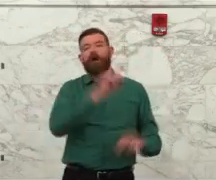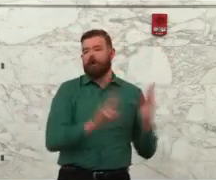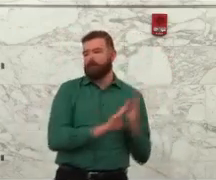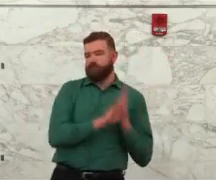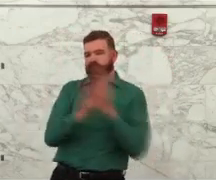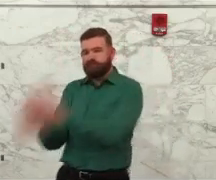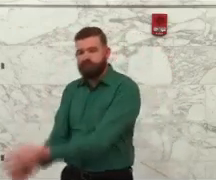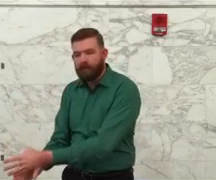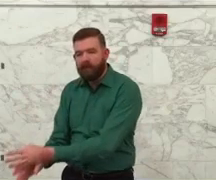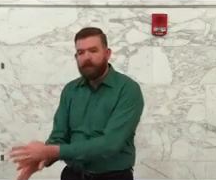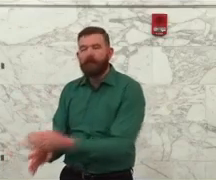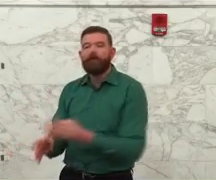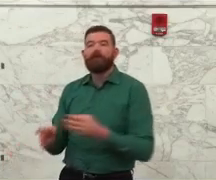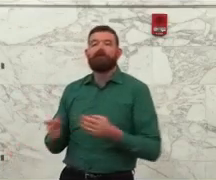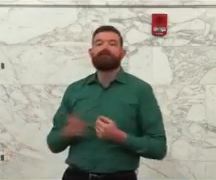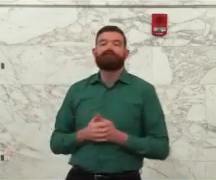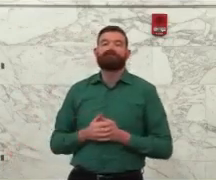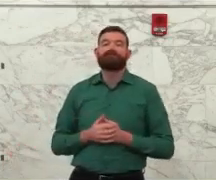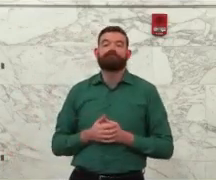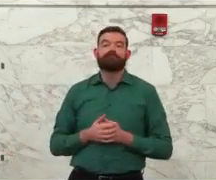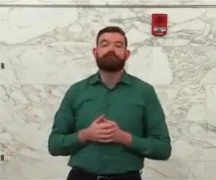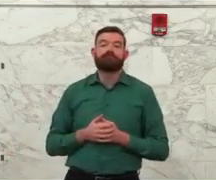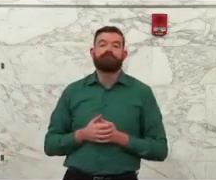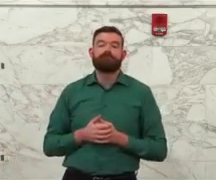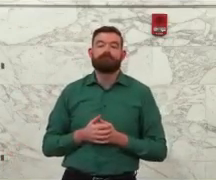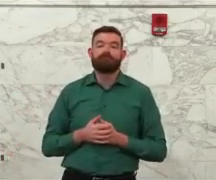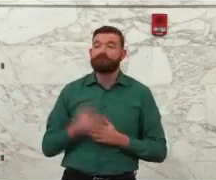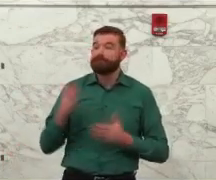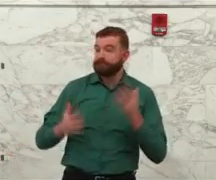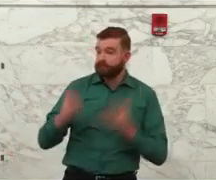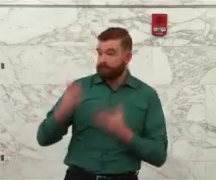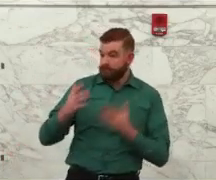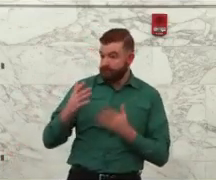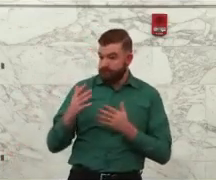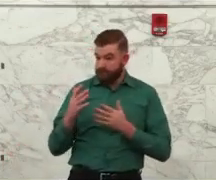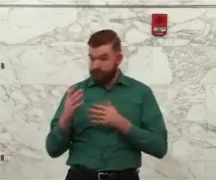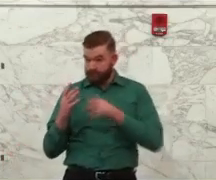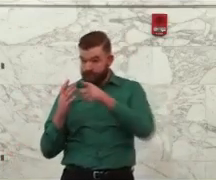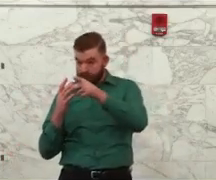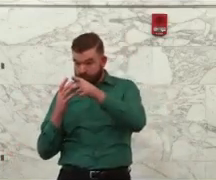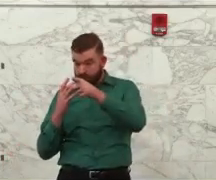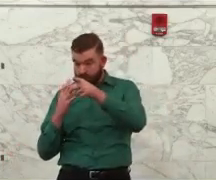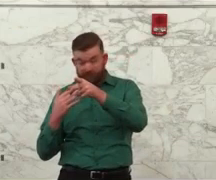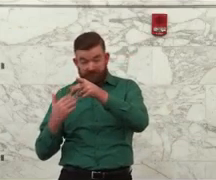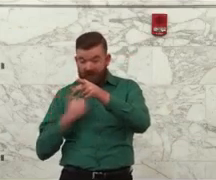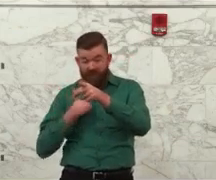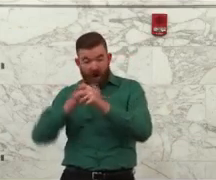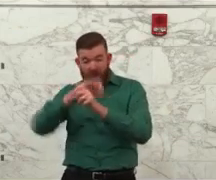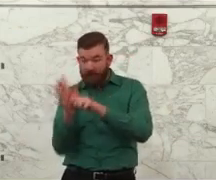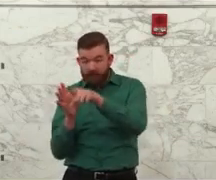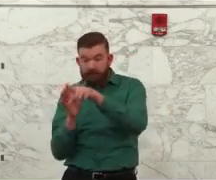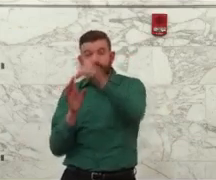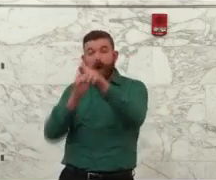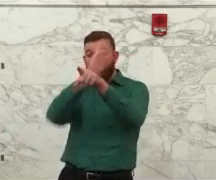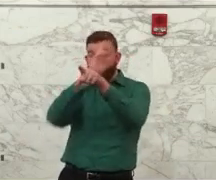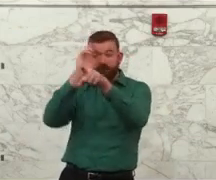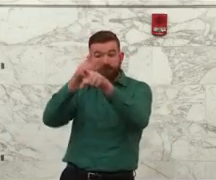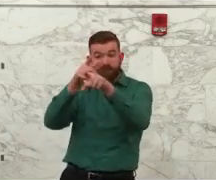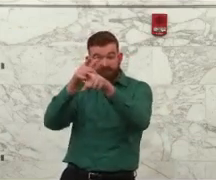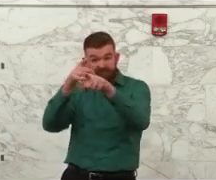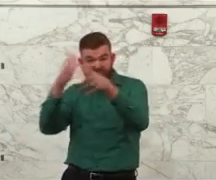are moving from the medical surgical departments in hospitals to clear space for those that are more critically